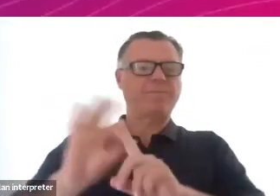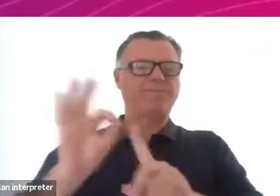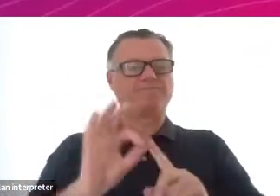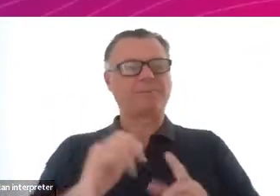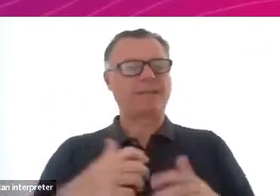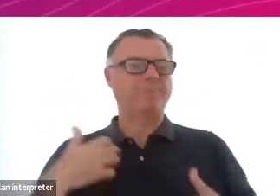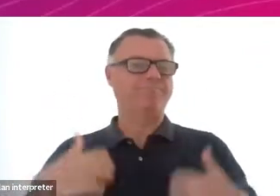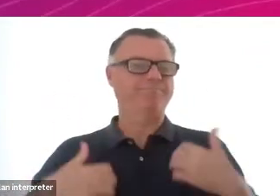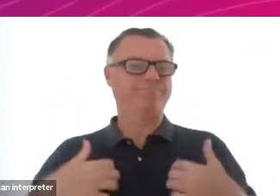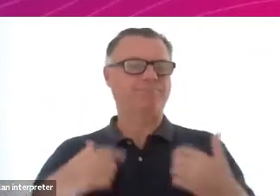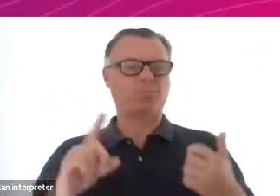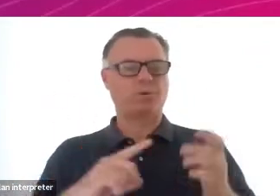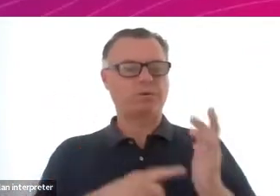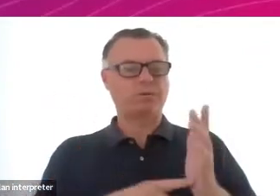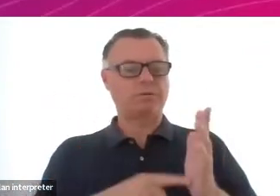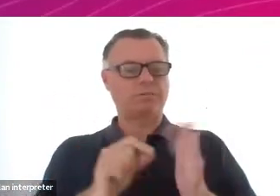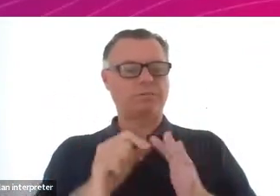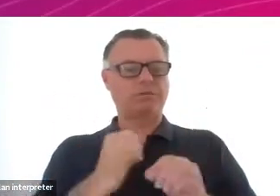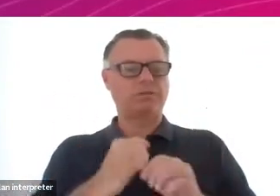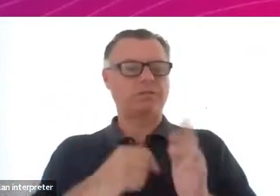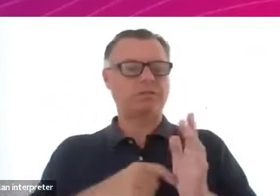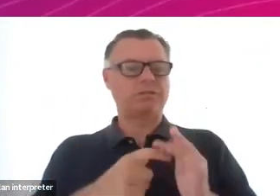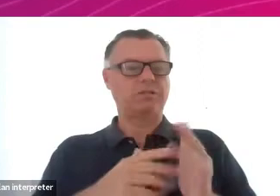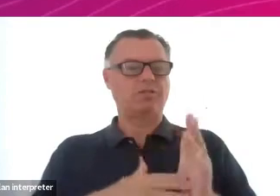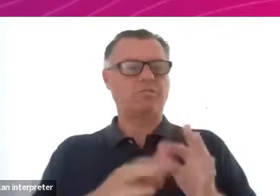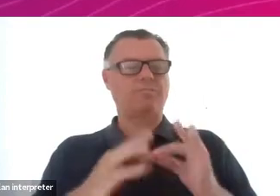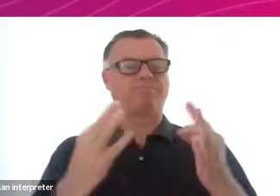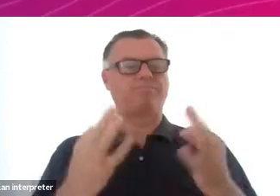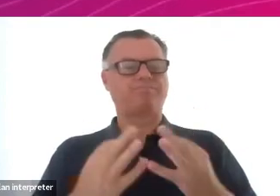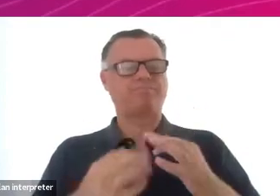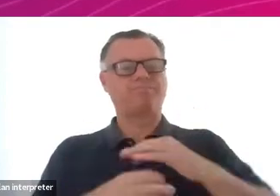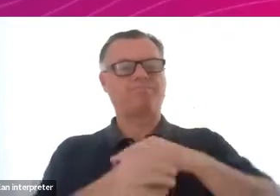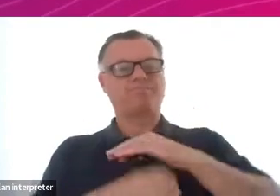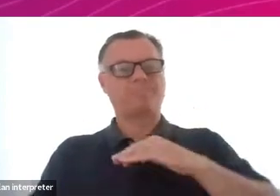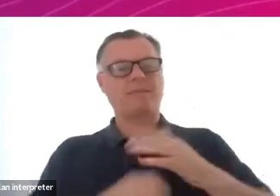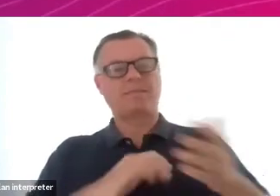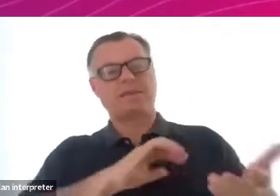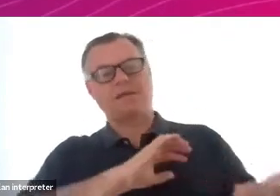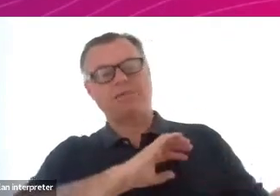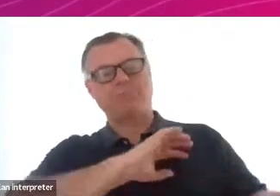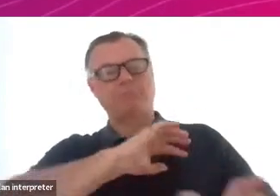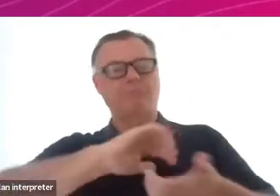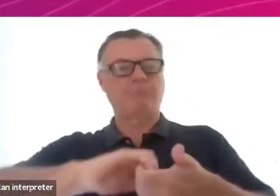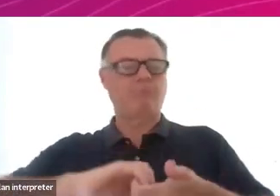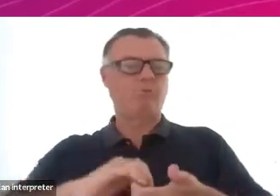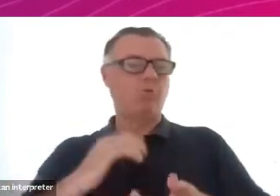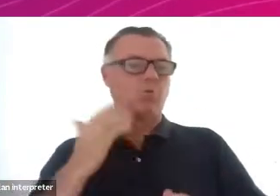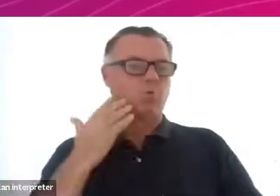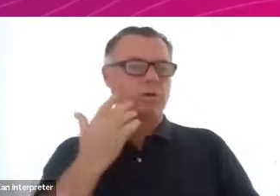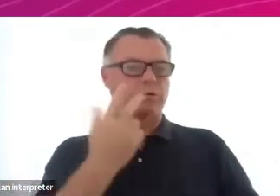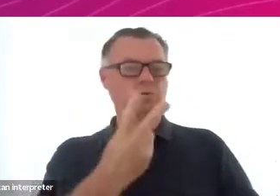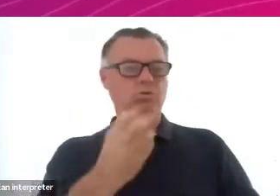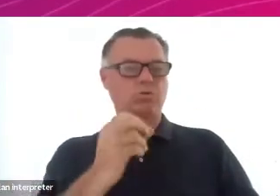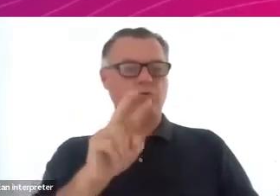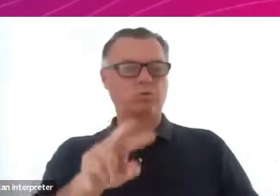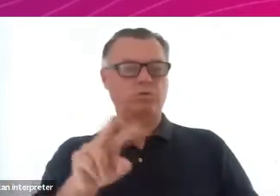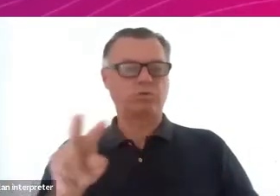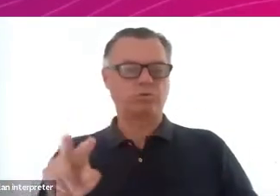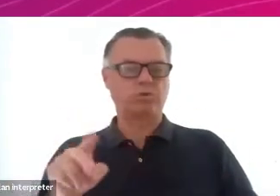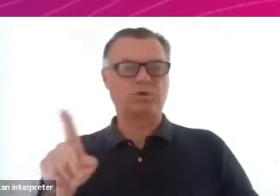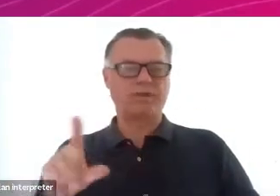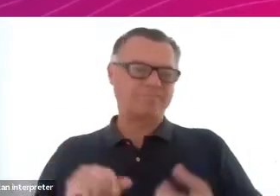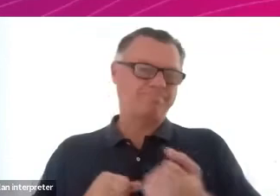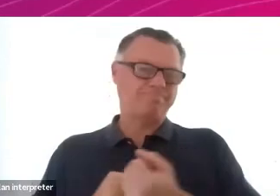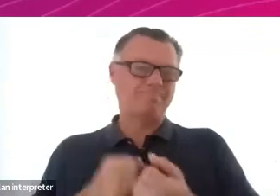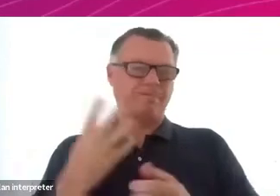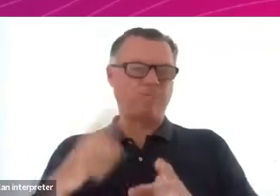our partners, TPG Telecom Foundation, who's been a partner, as Pete said, since 2022 across 4 launcher cohorts since the